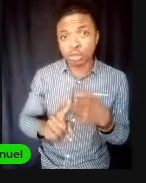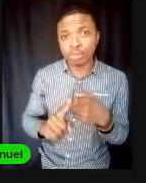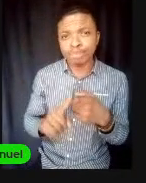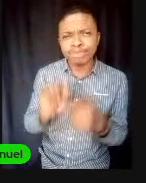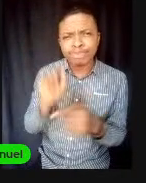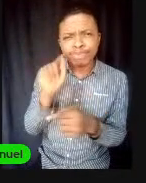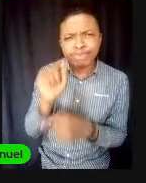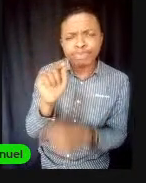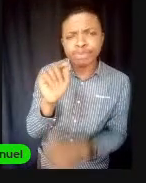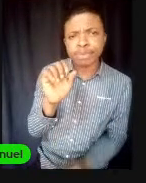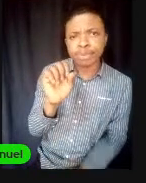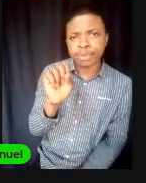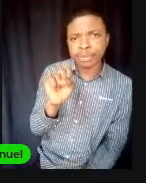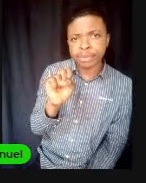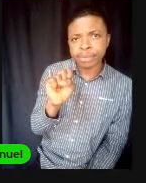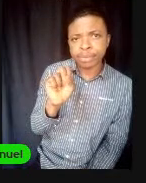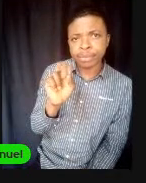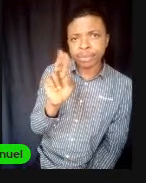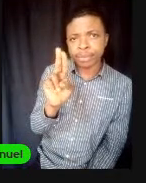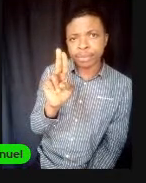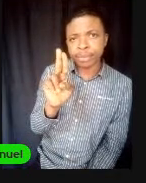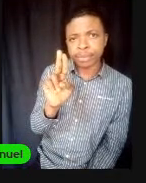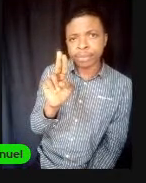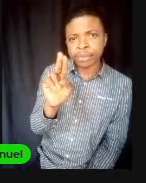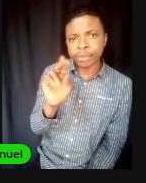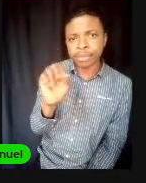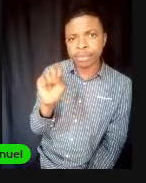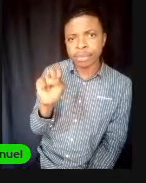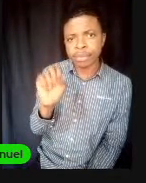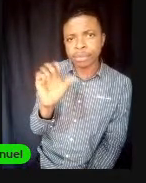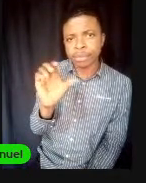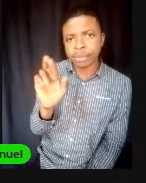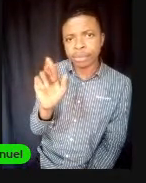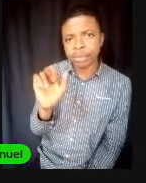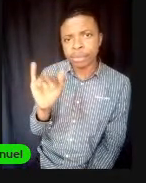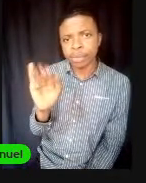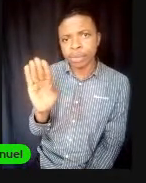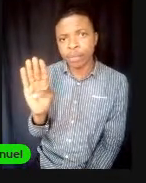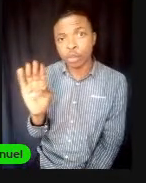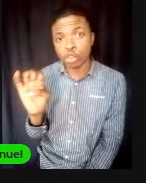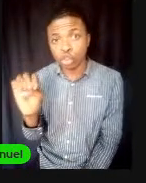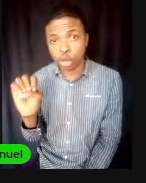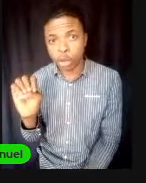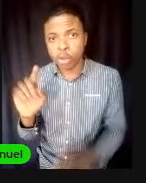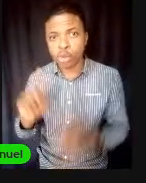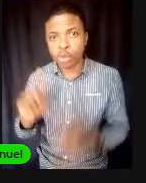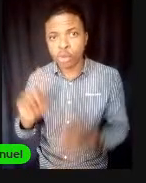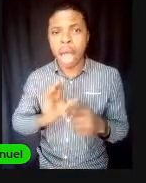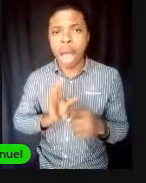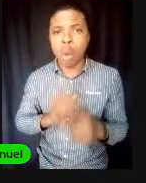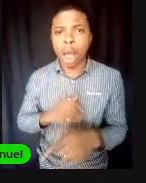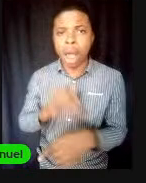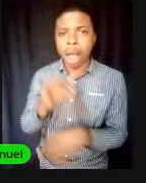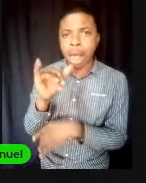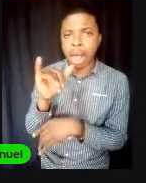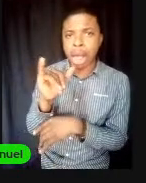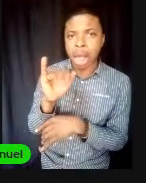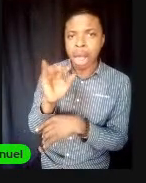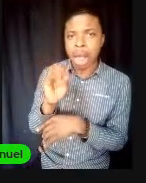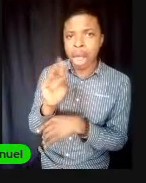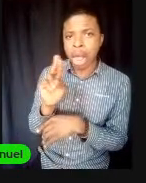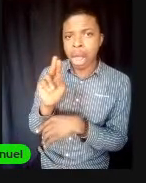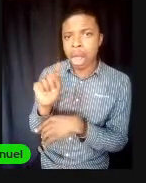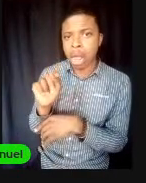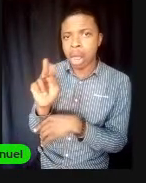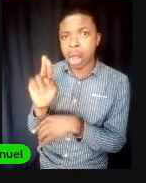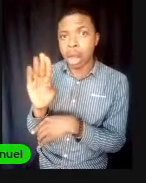every week we have a content for you. Every week we have a training for you. Every week we have a lesson for you. Explicit lessons. There is more to learn